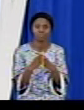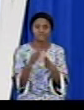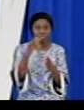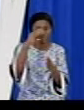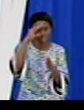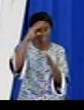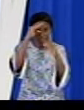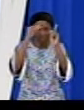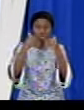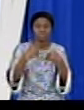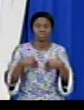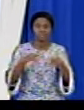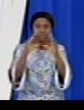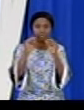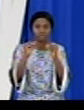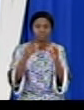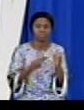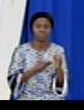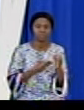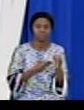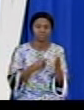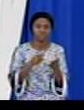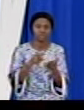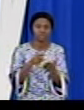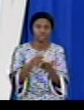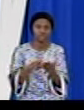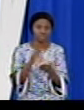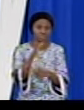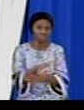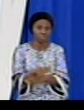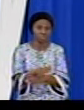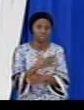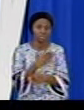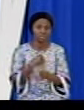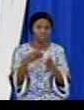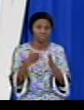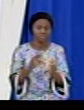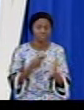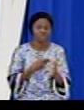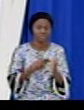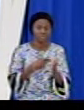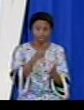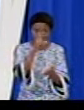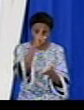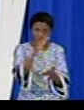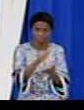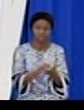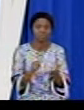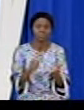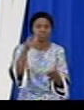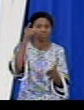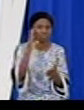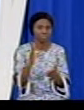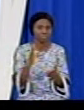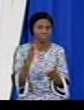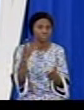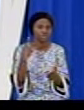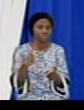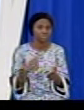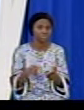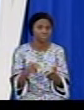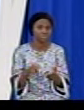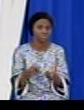church. Let's make total commitment. Let's believe God. The forthcoming Global Crusade, we are going to have